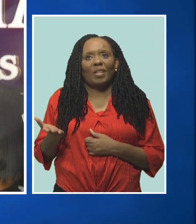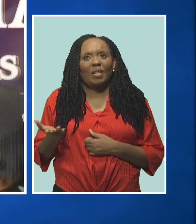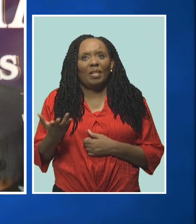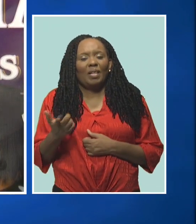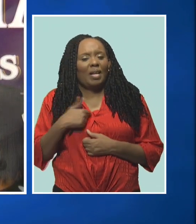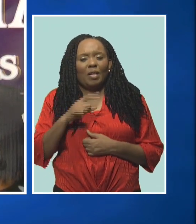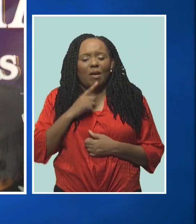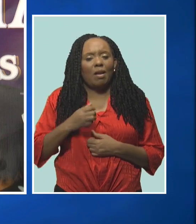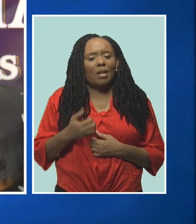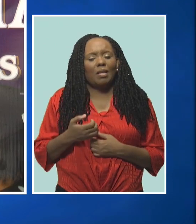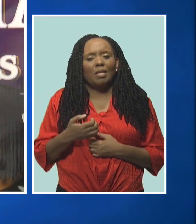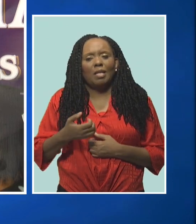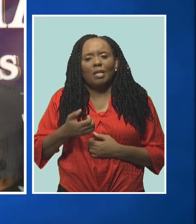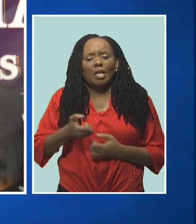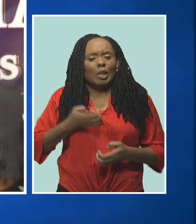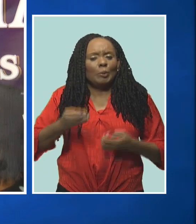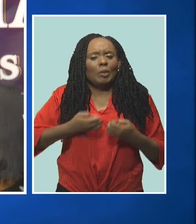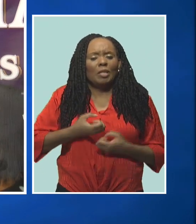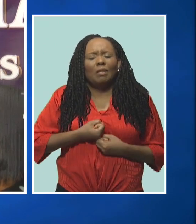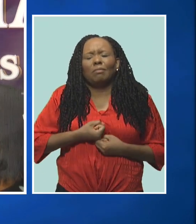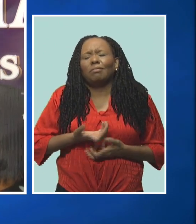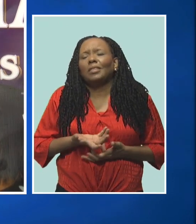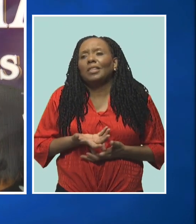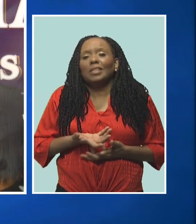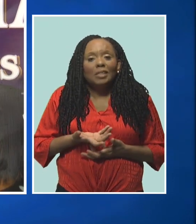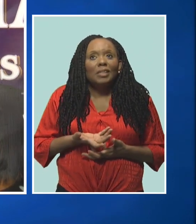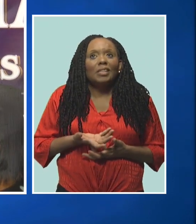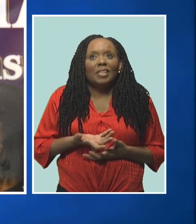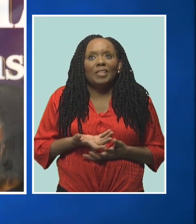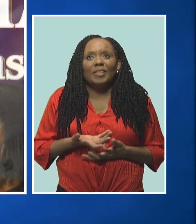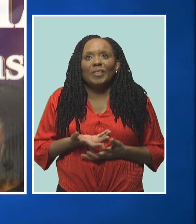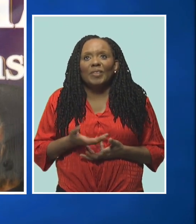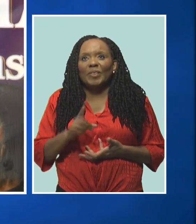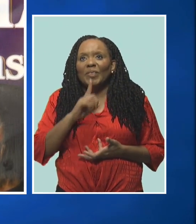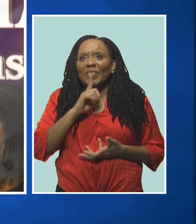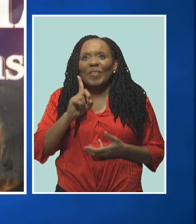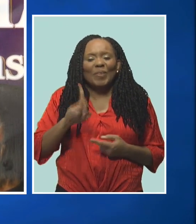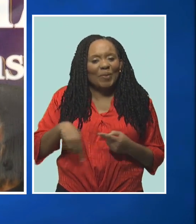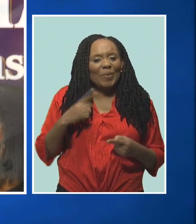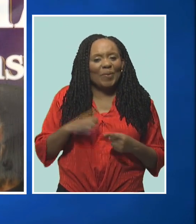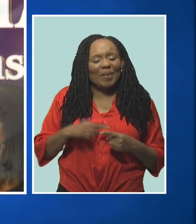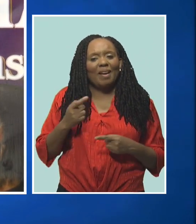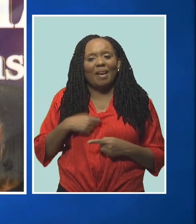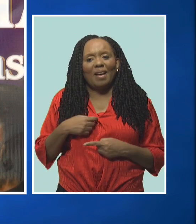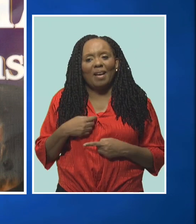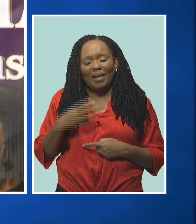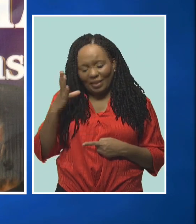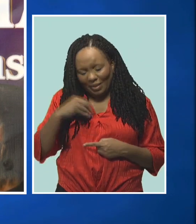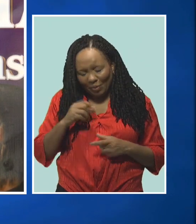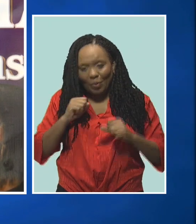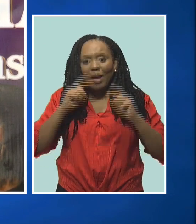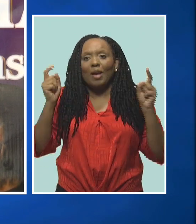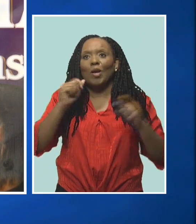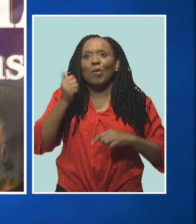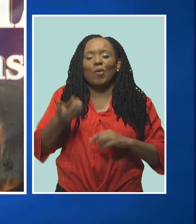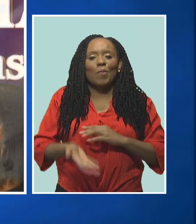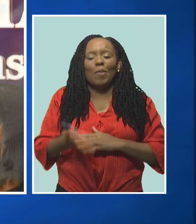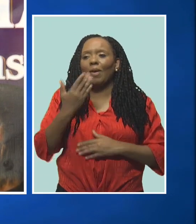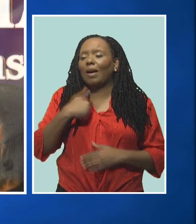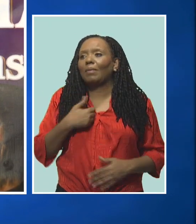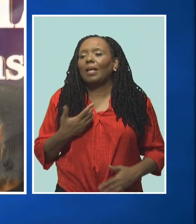emotional moment, but hitting the home. Probably when I get up tomorrow morning, I realize that it's